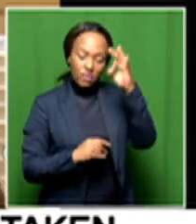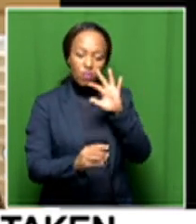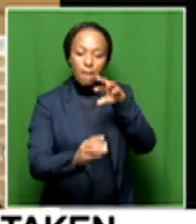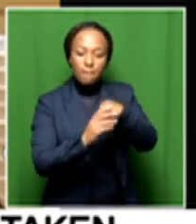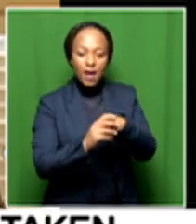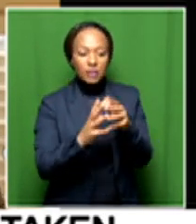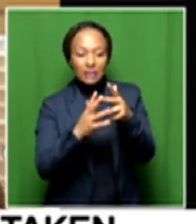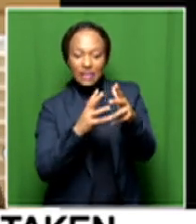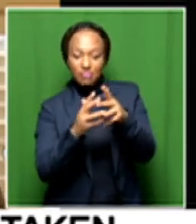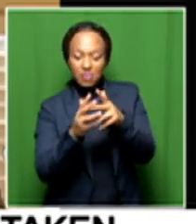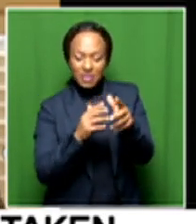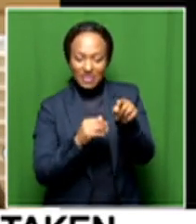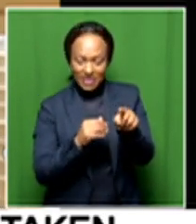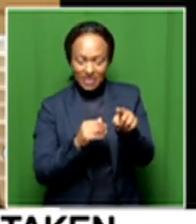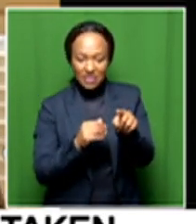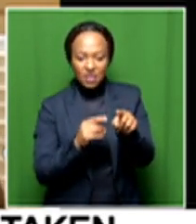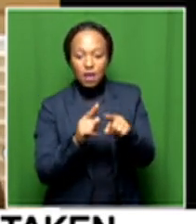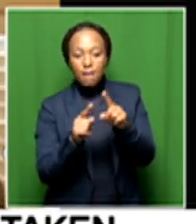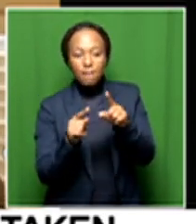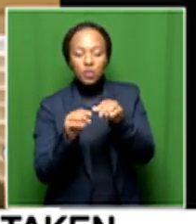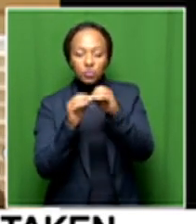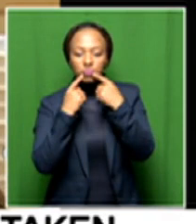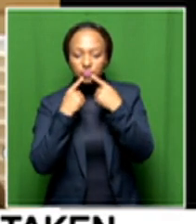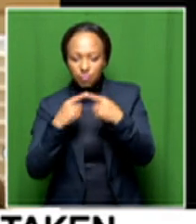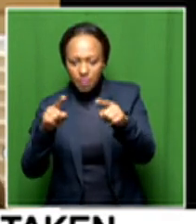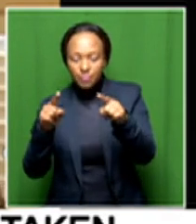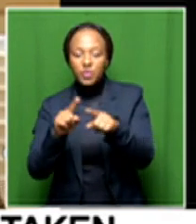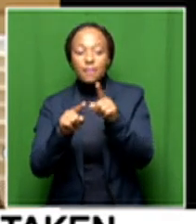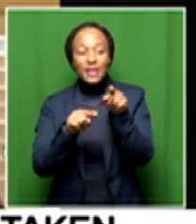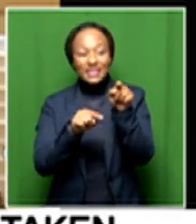we will then publish, but of course it's up to the relevant institution, which